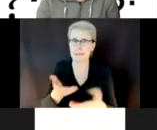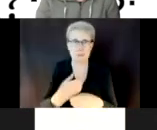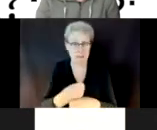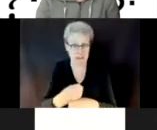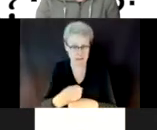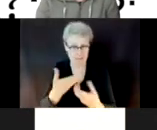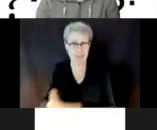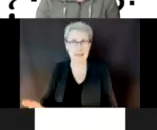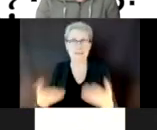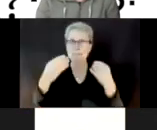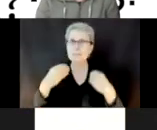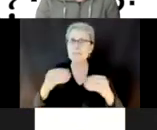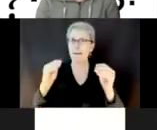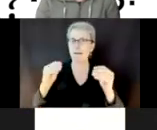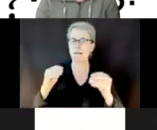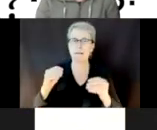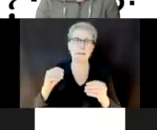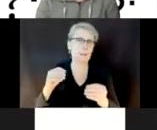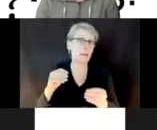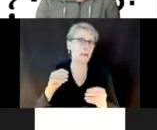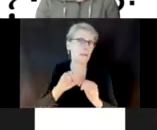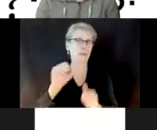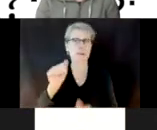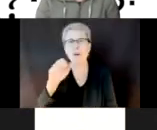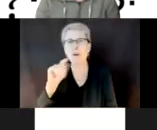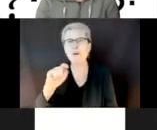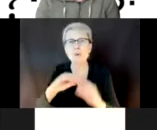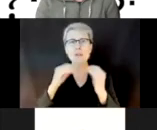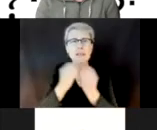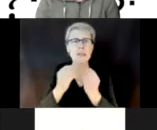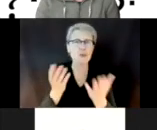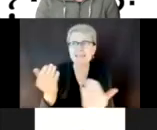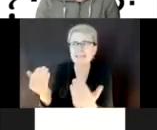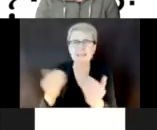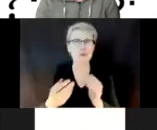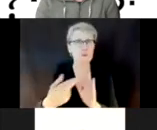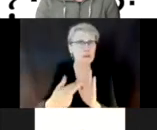organizations, it's getting people to register for something. Maybe it's getting them to donate.